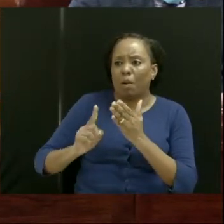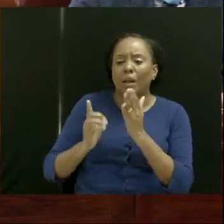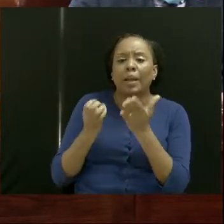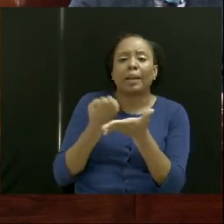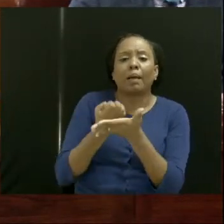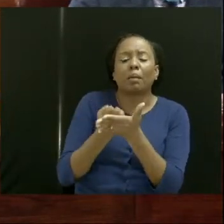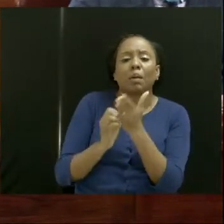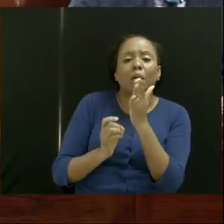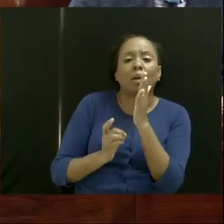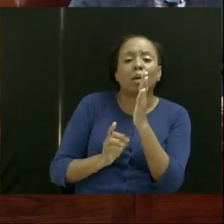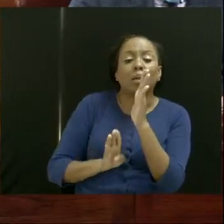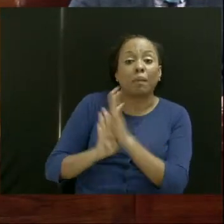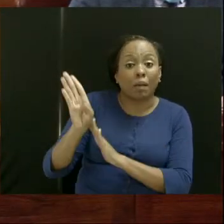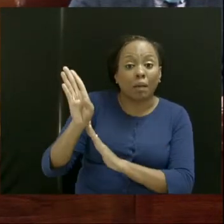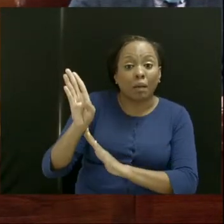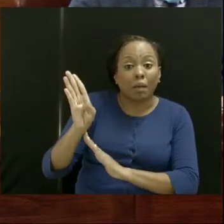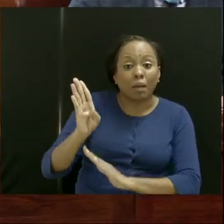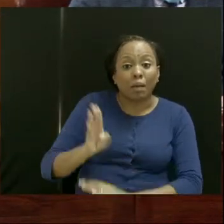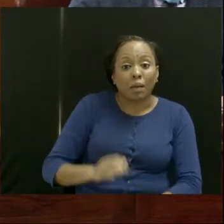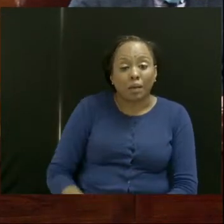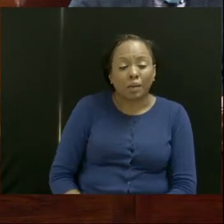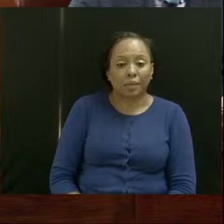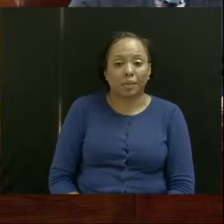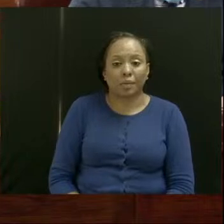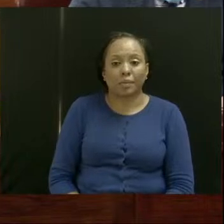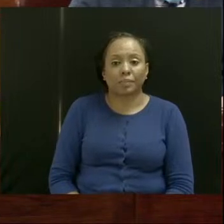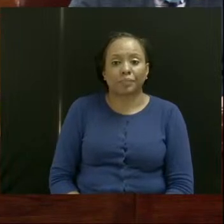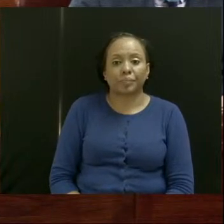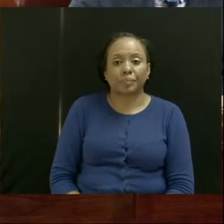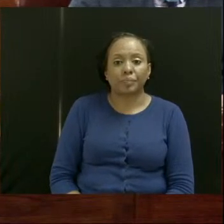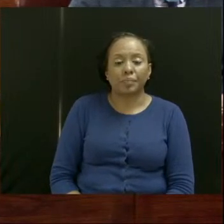bearing in mind the context in which we now